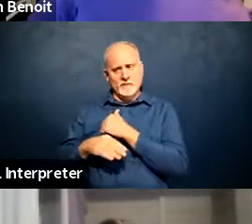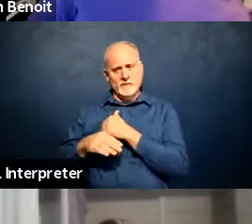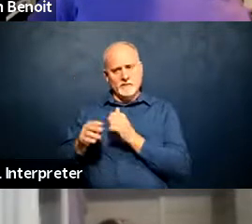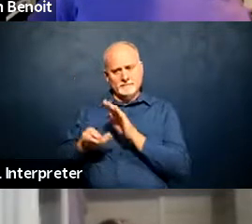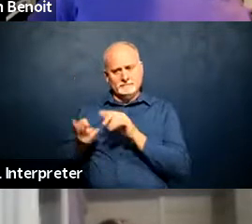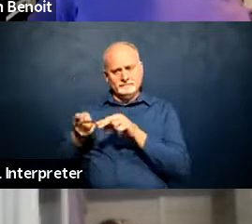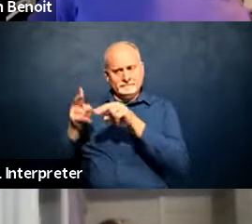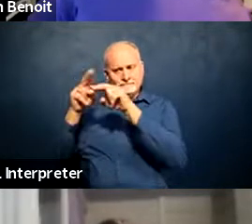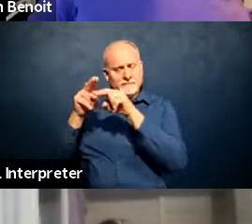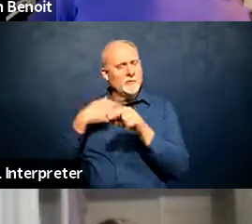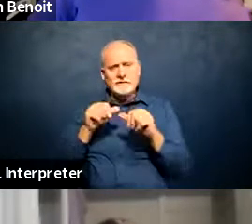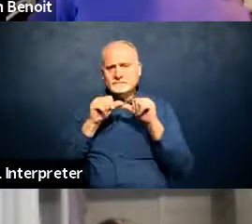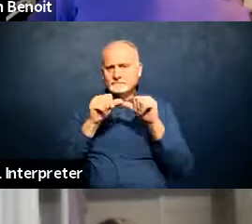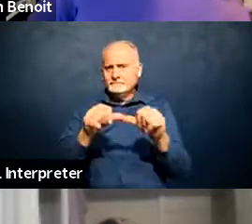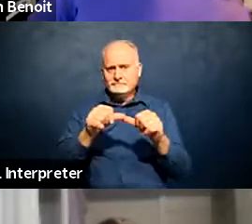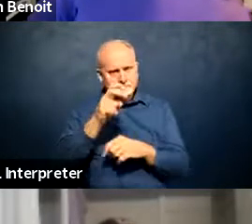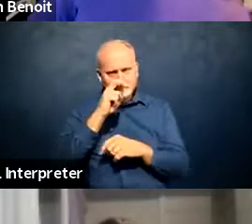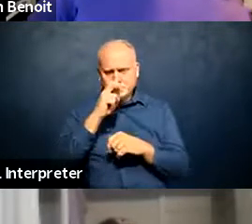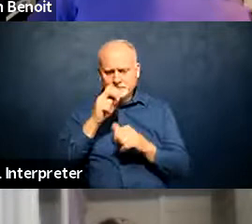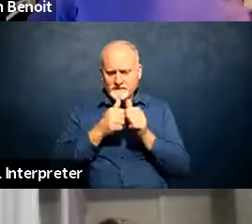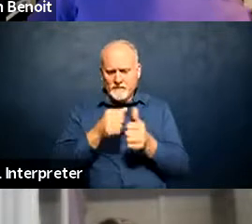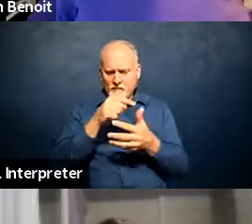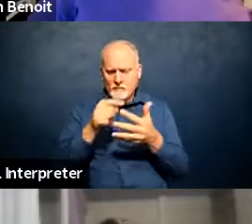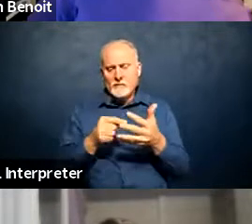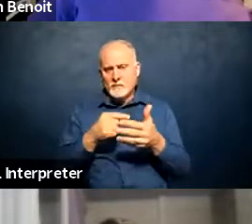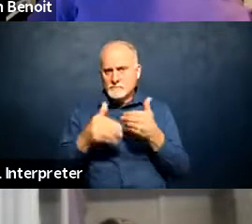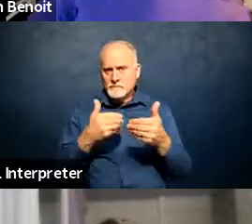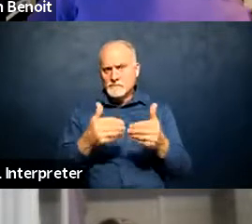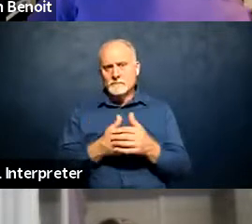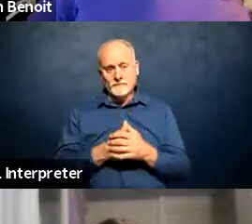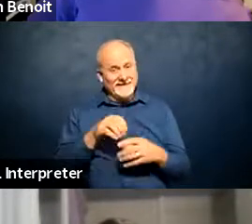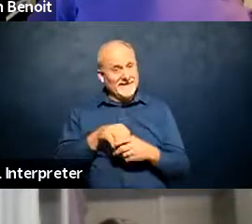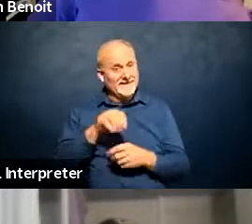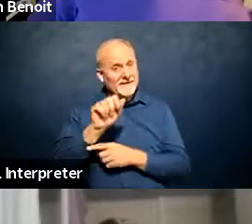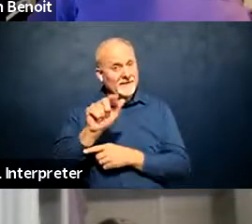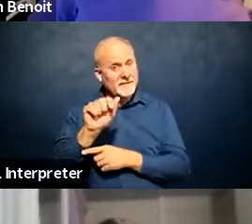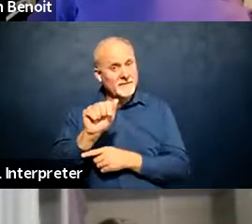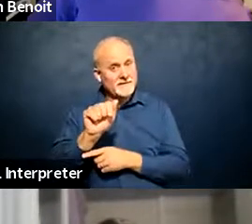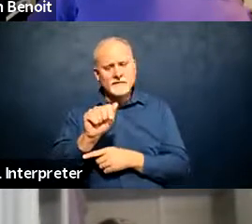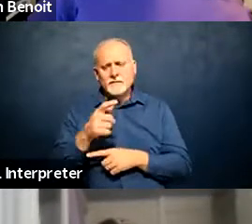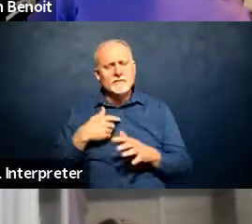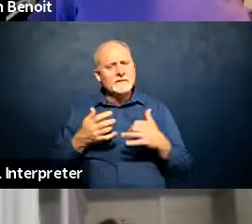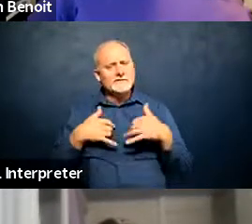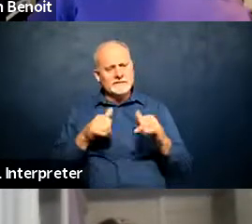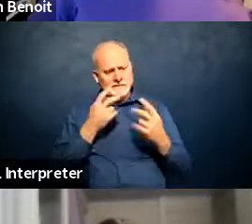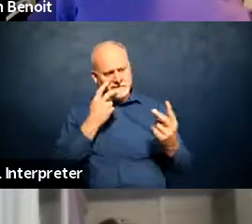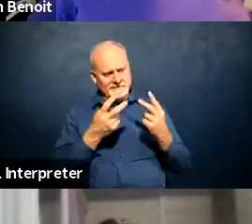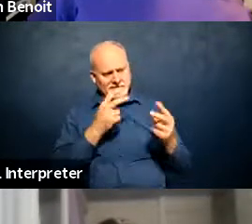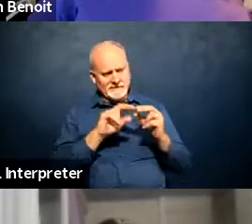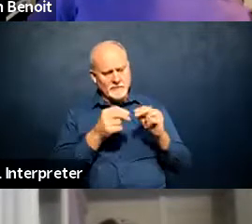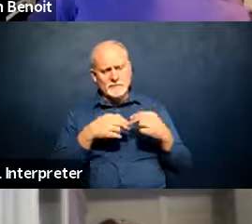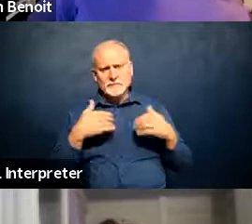continue. In Alabama, we are continually struggling with numbers that are